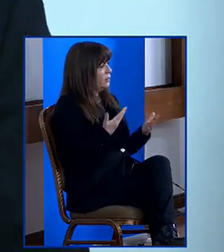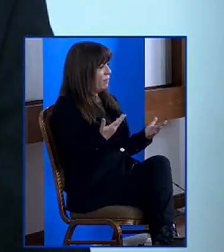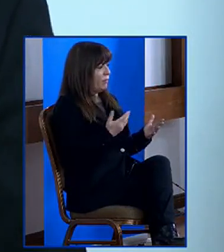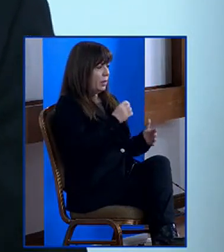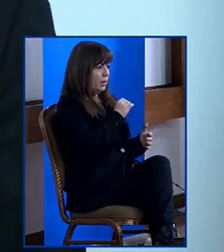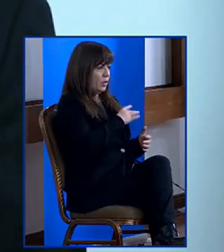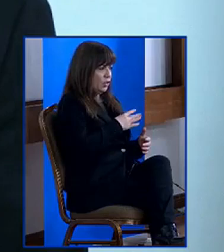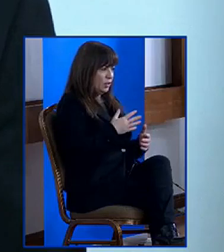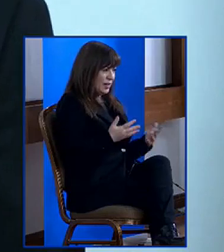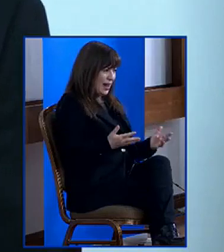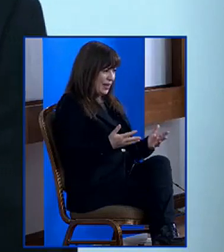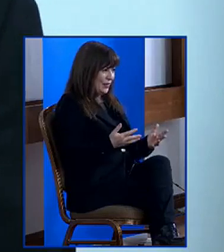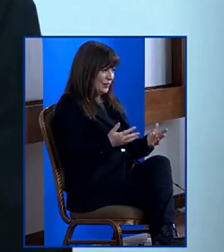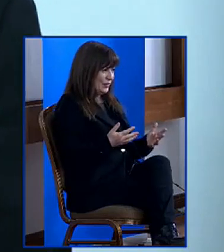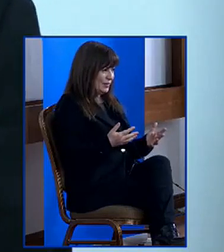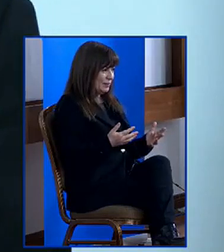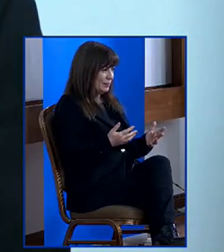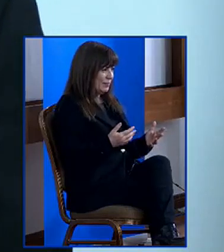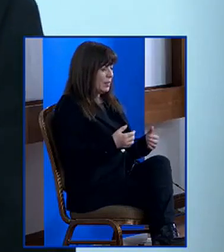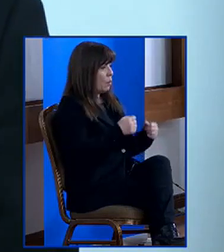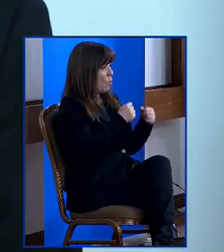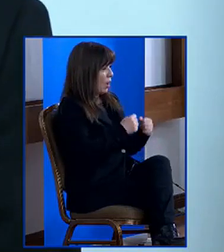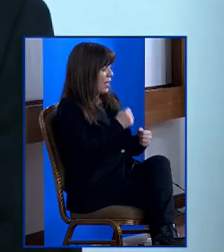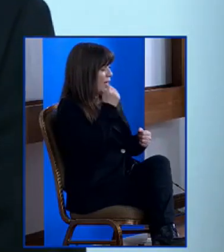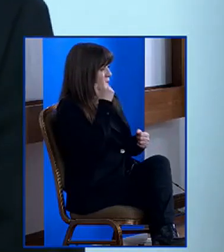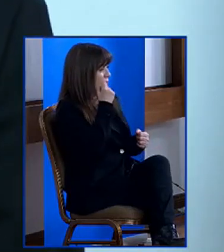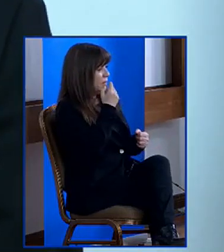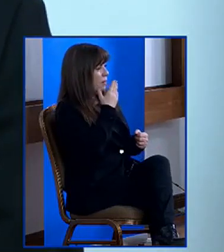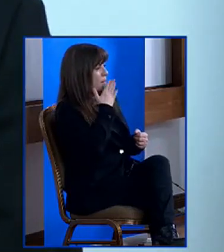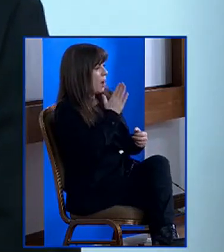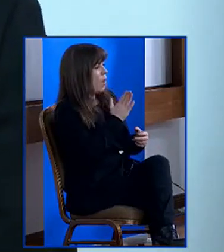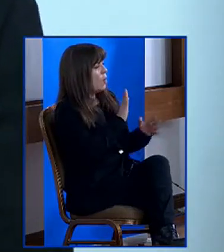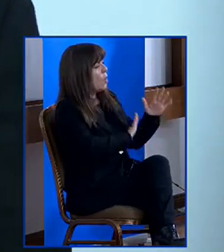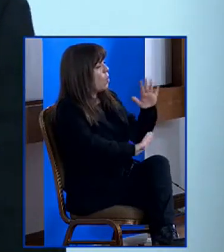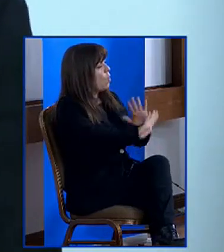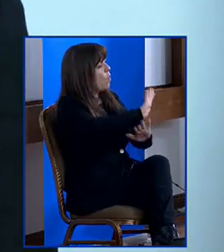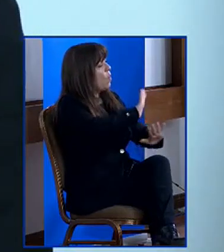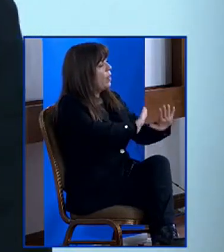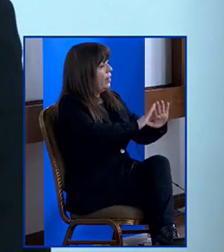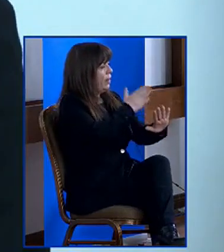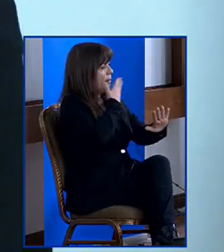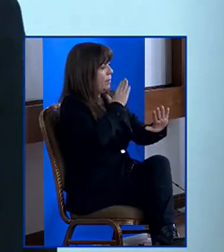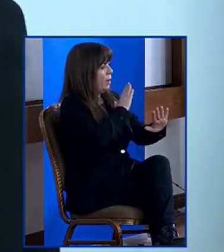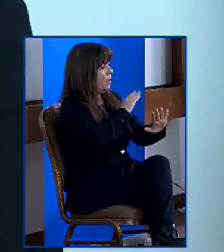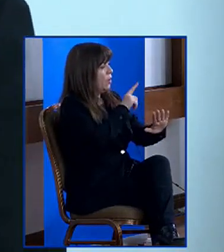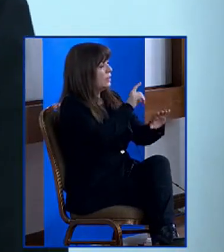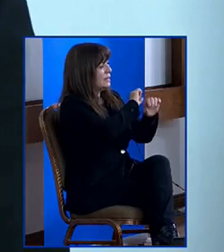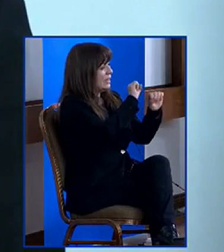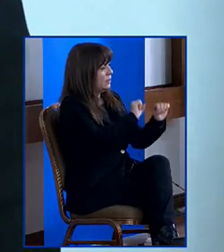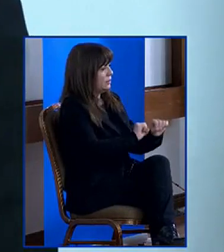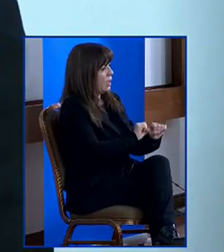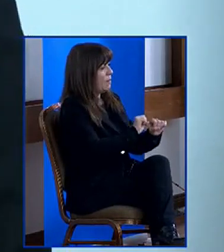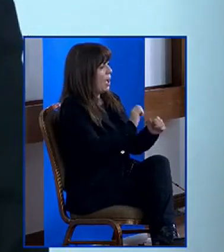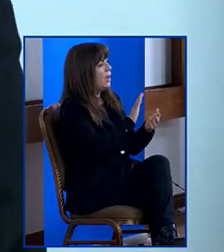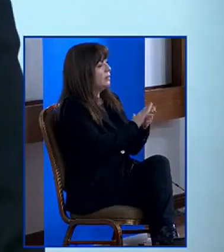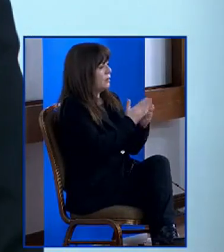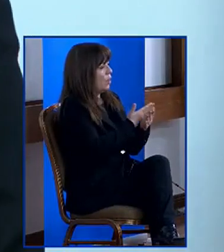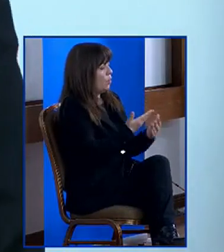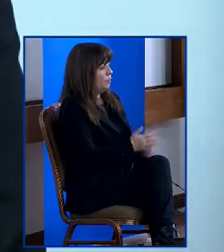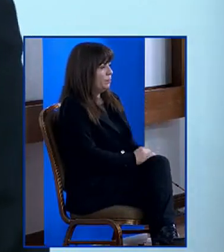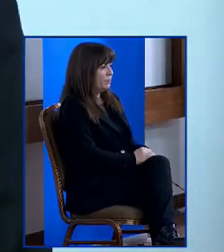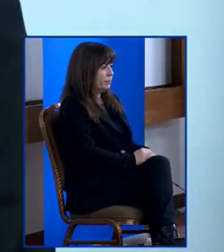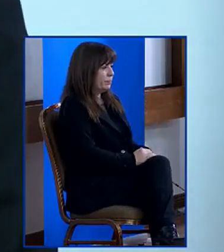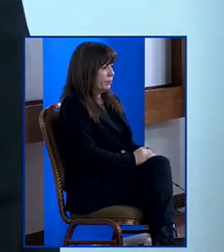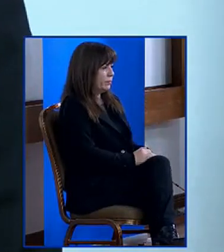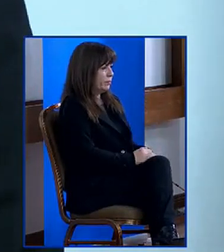everyone to understand and how we can better protect and look after our health and our health systems. So with that, I really look forward to hearing more about the